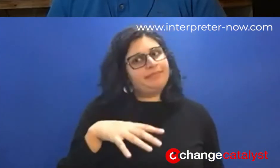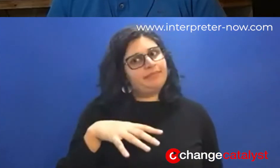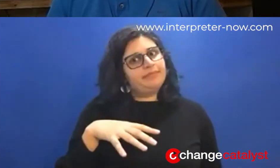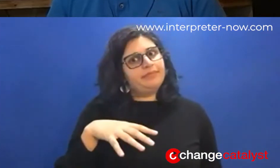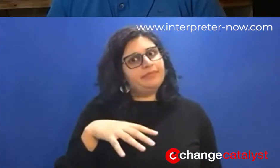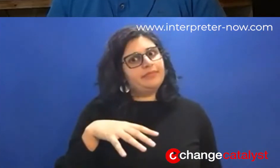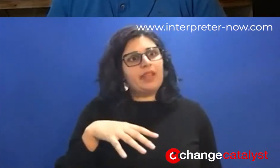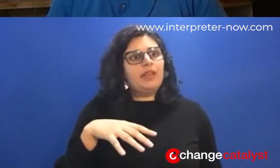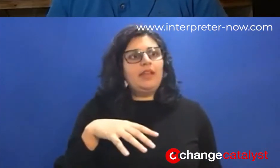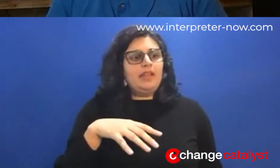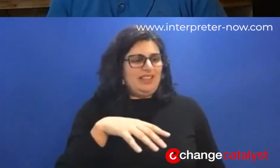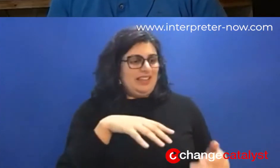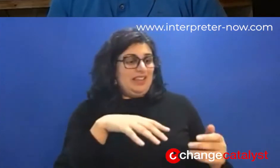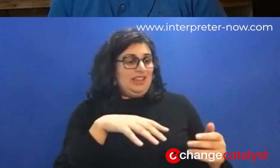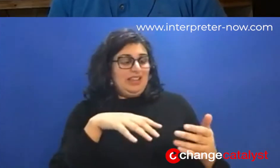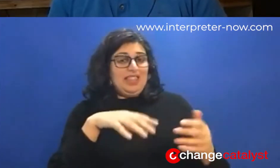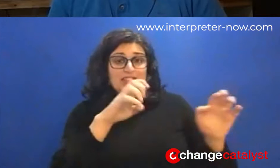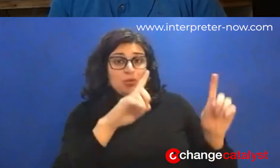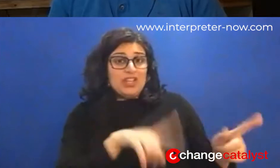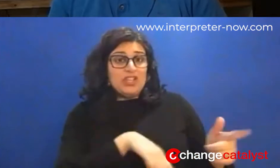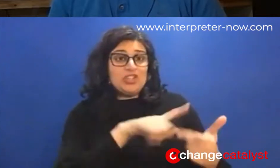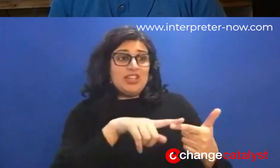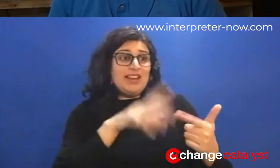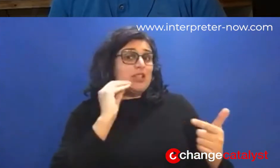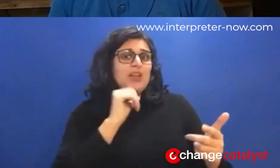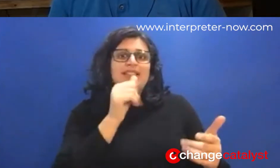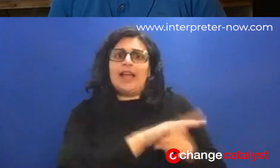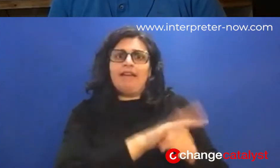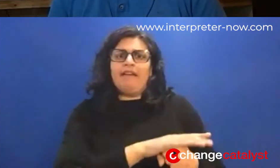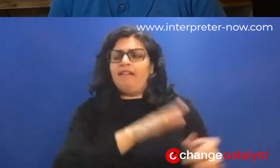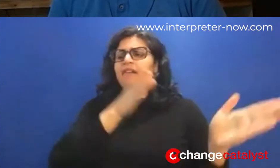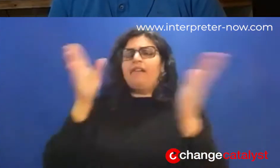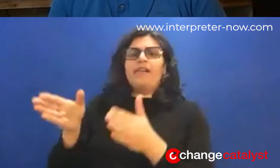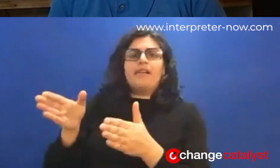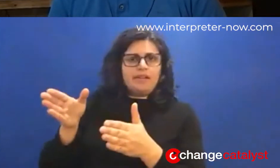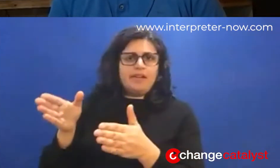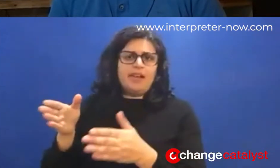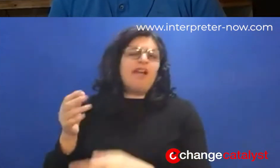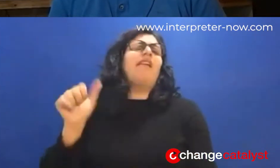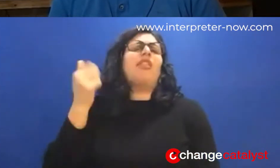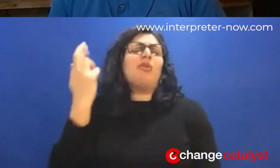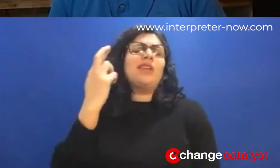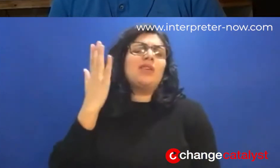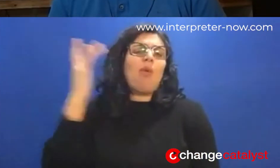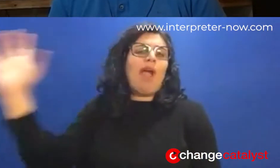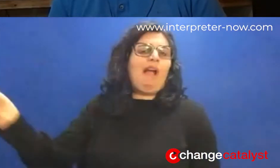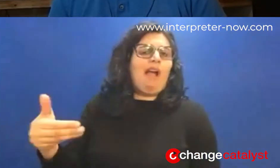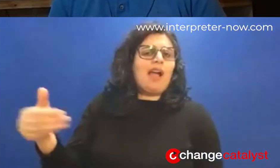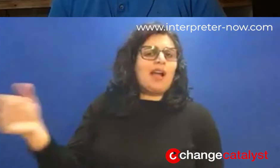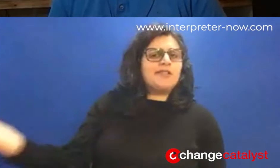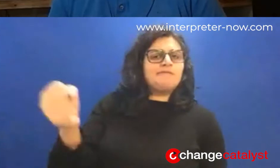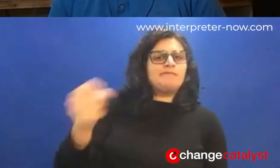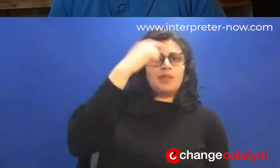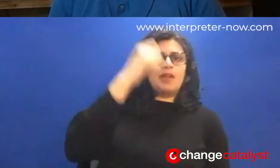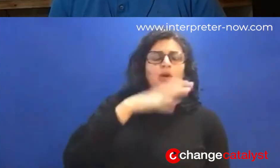here. And that has been consistent throughout my career. And what I